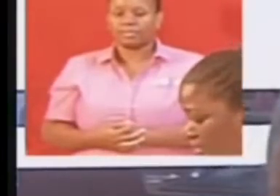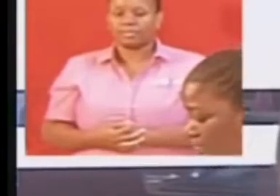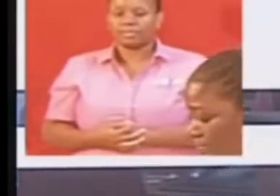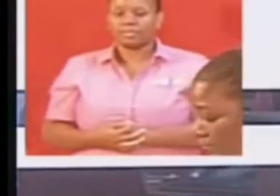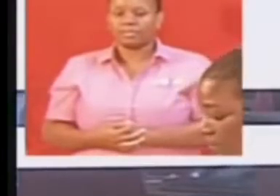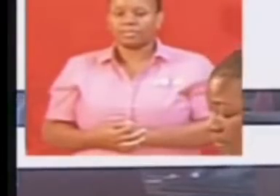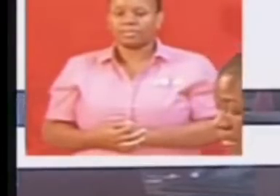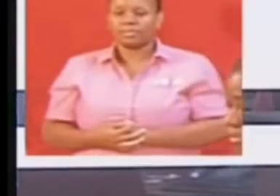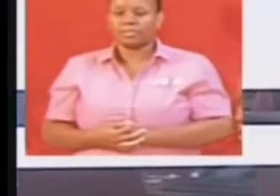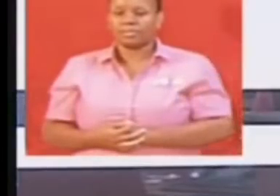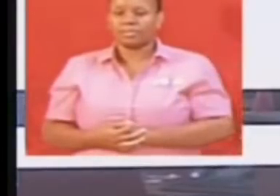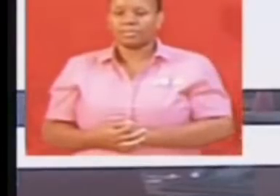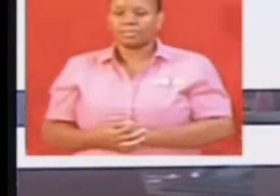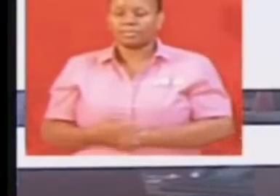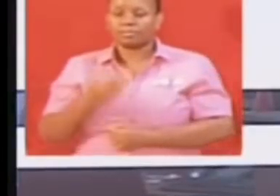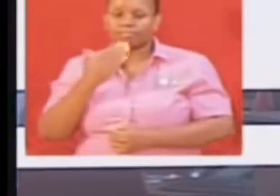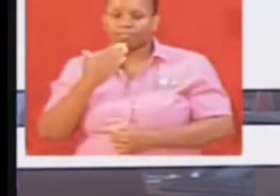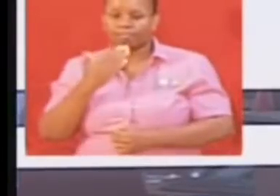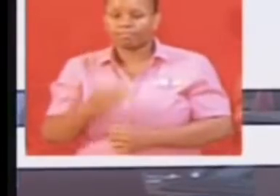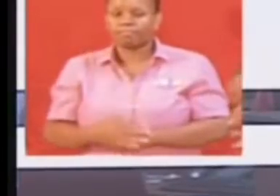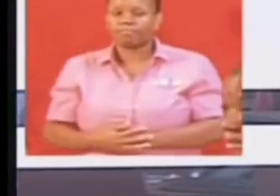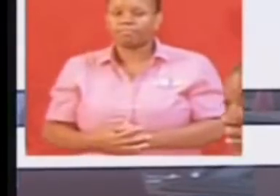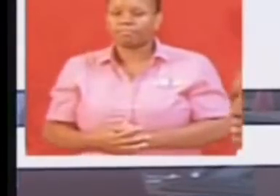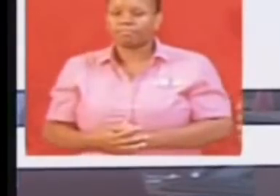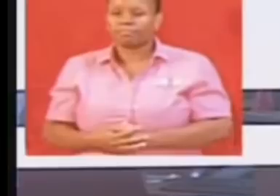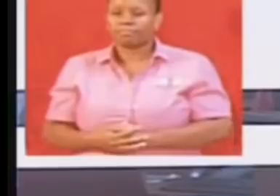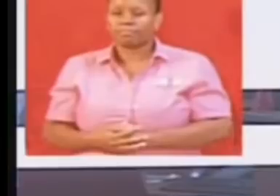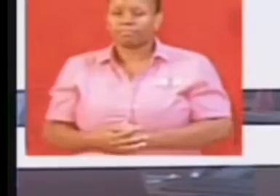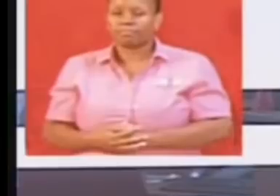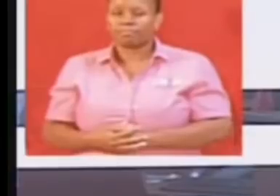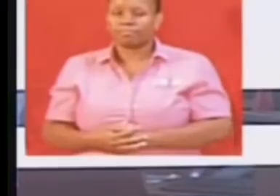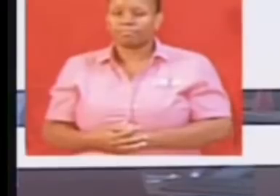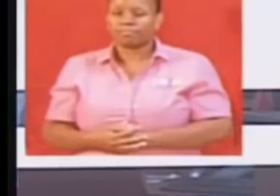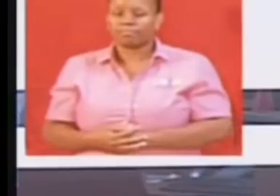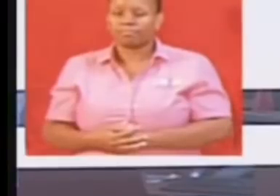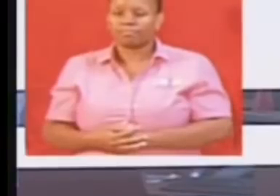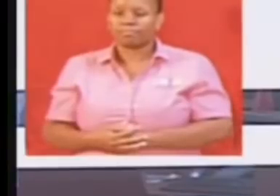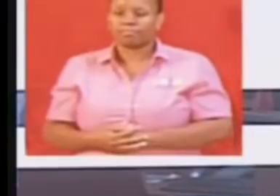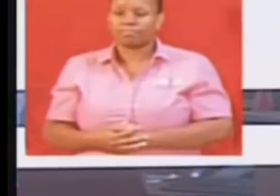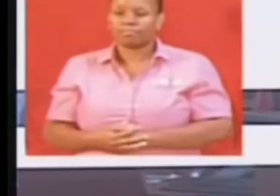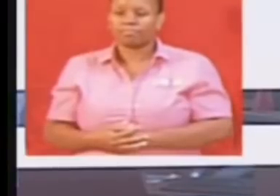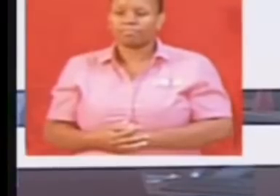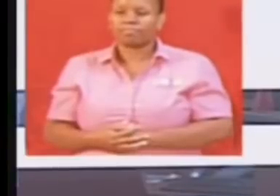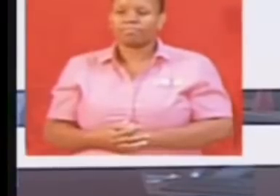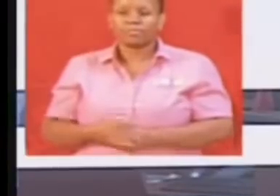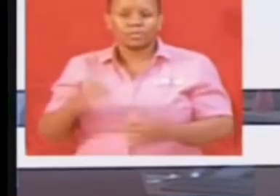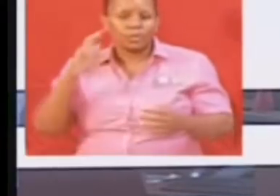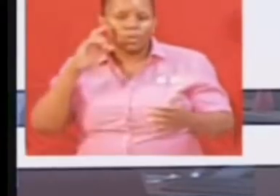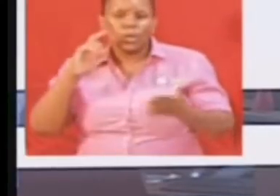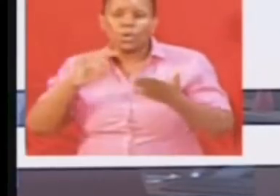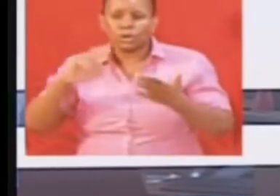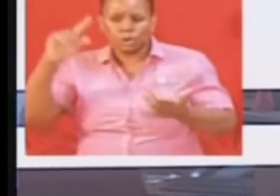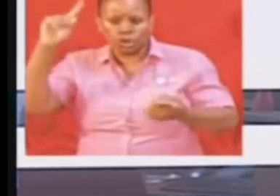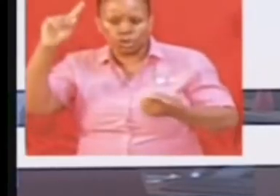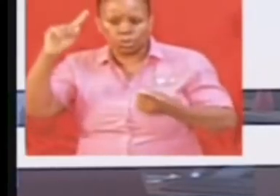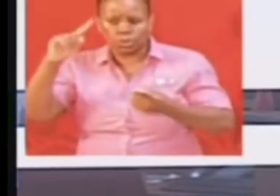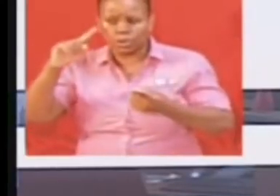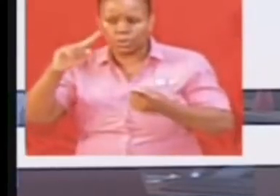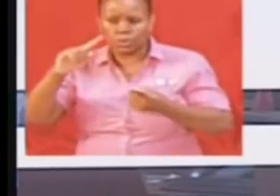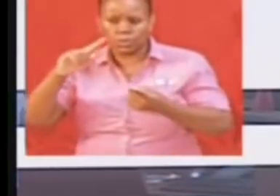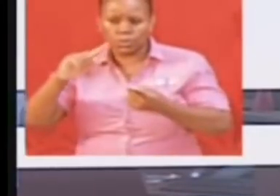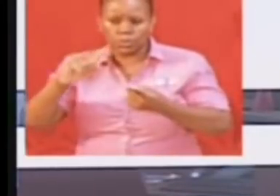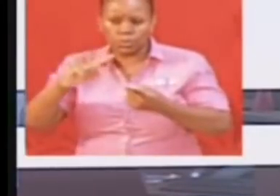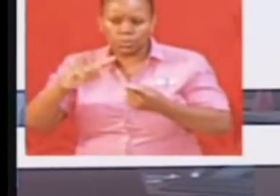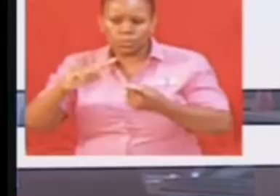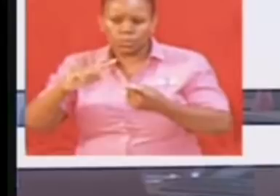The downward and the beginning of the downward trend that we are seeing is largely in